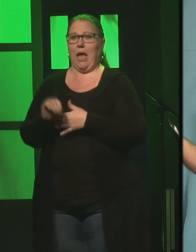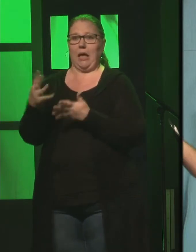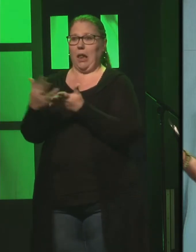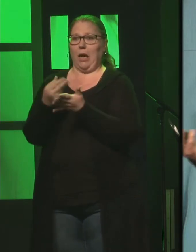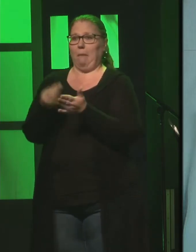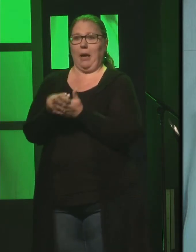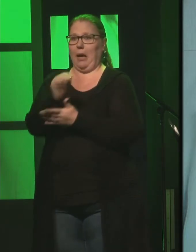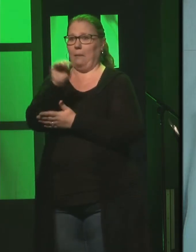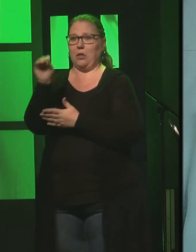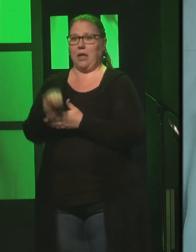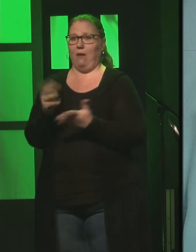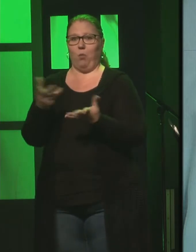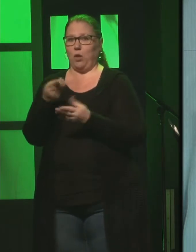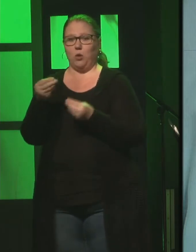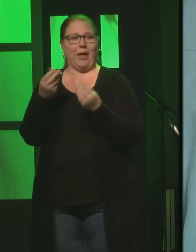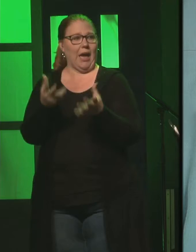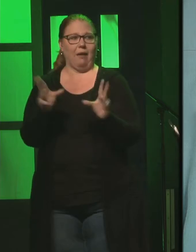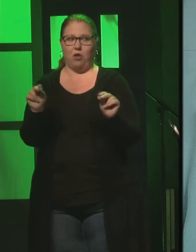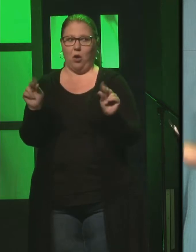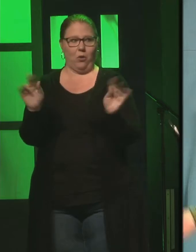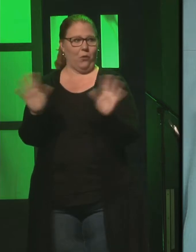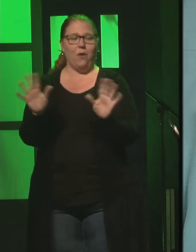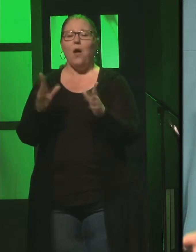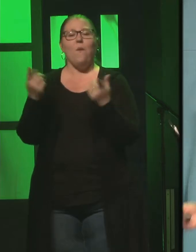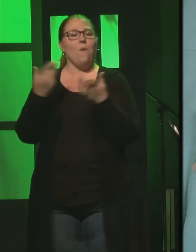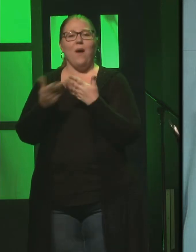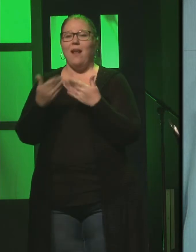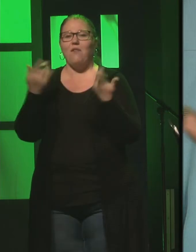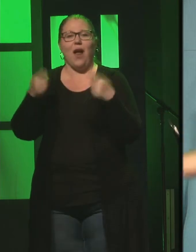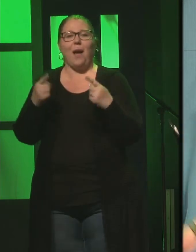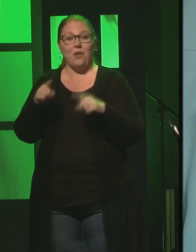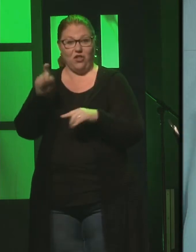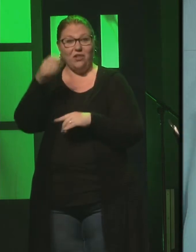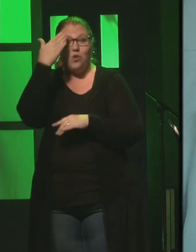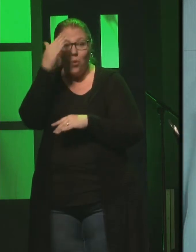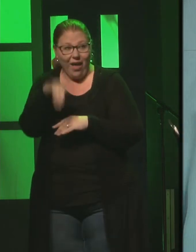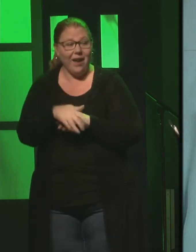Okay? So whatever